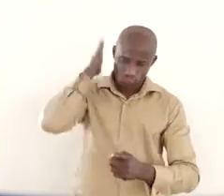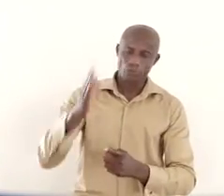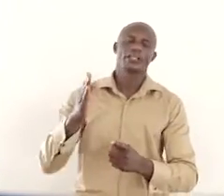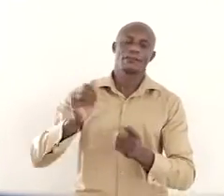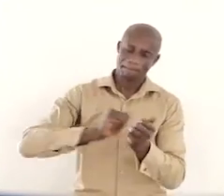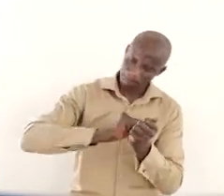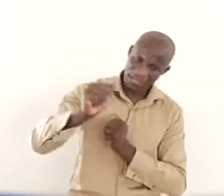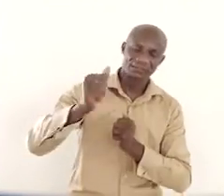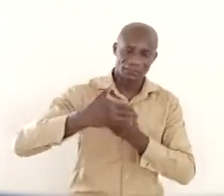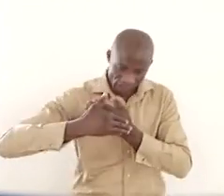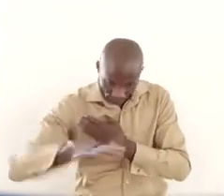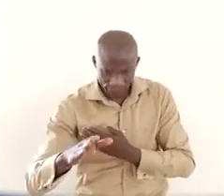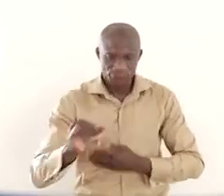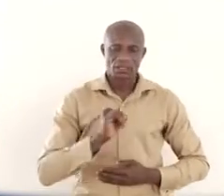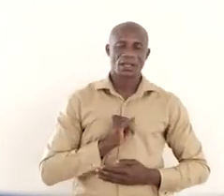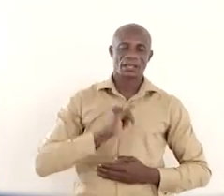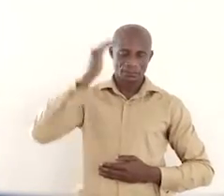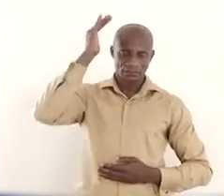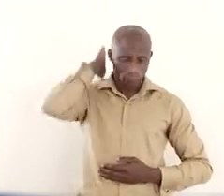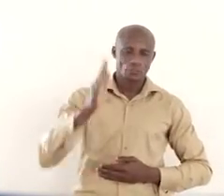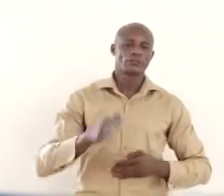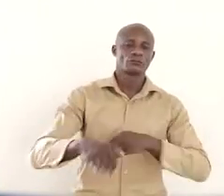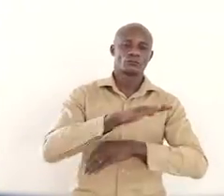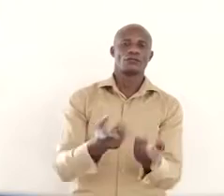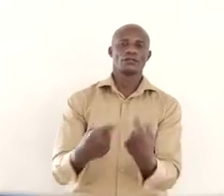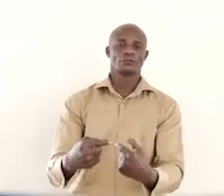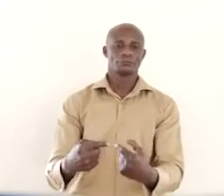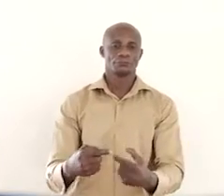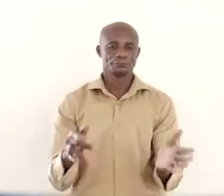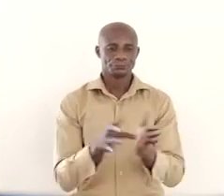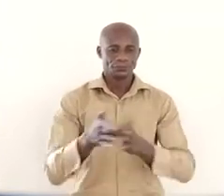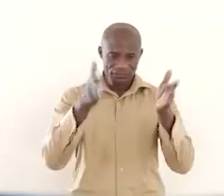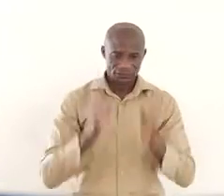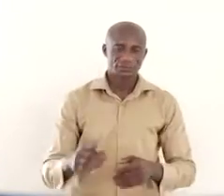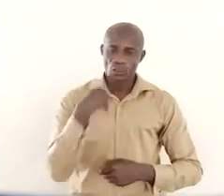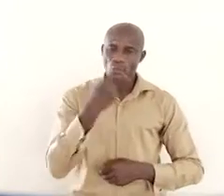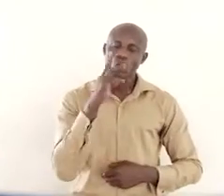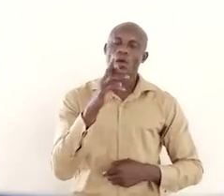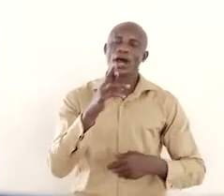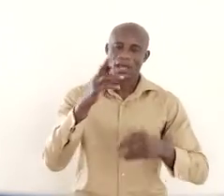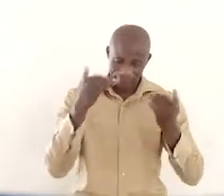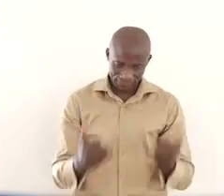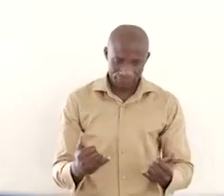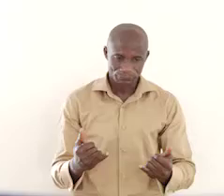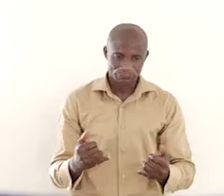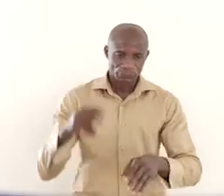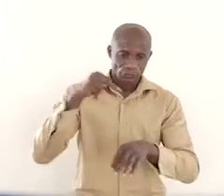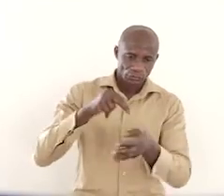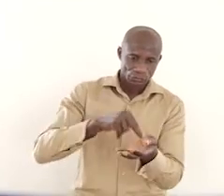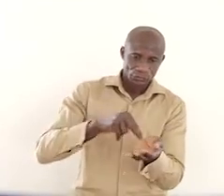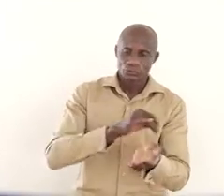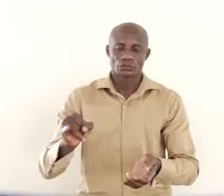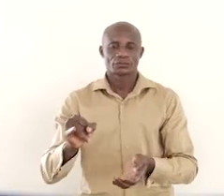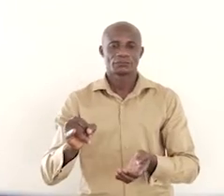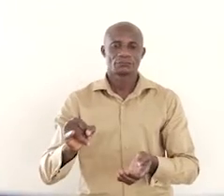shall pass away, I shall overcome. Christians who are right now nursing